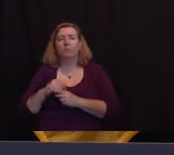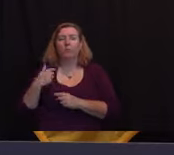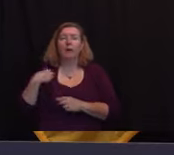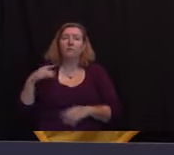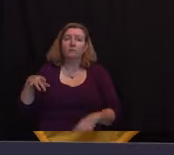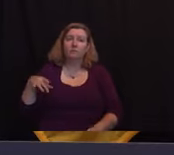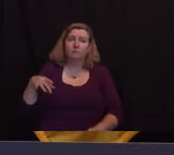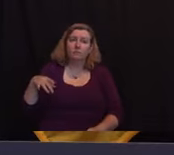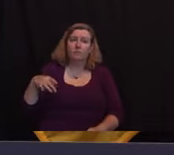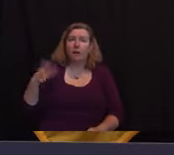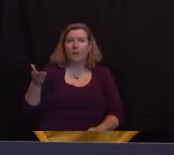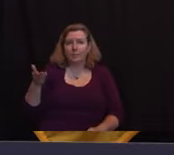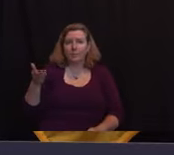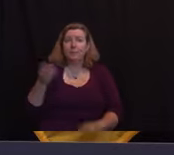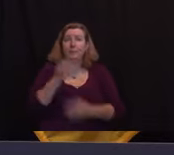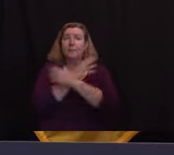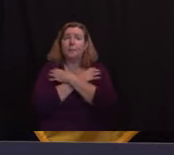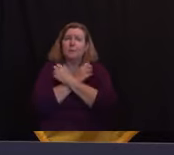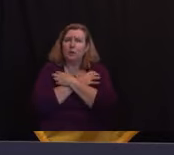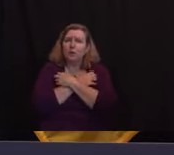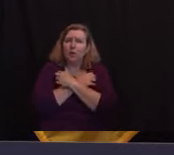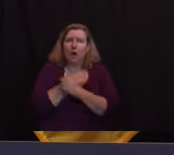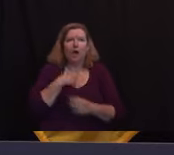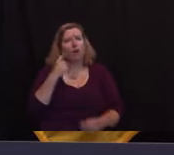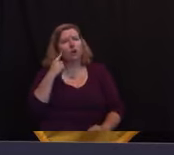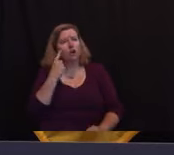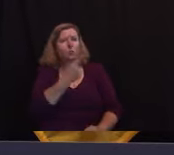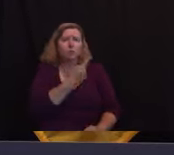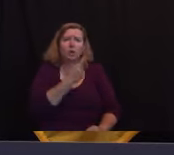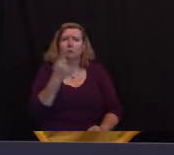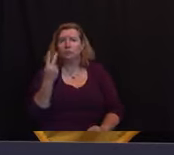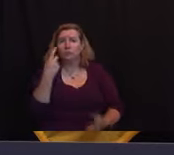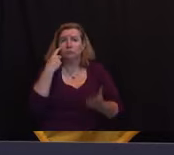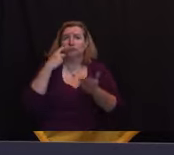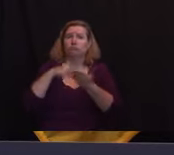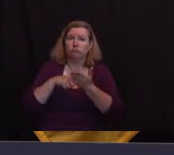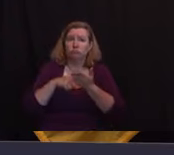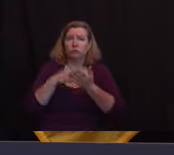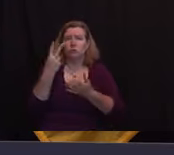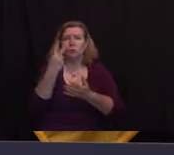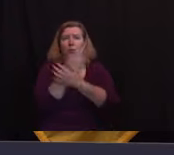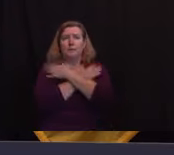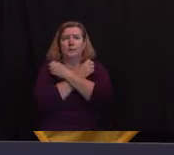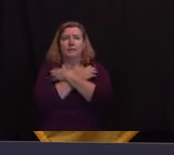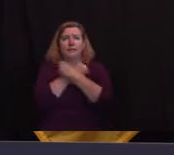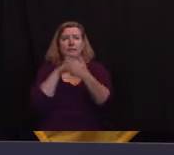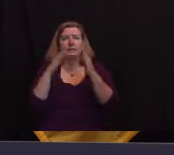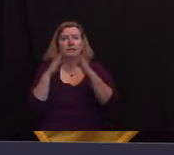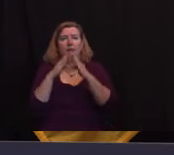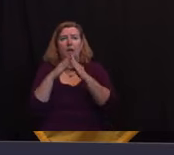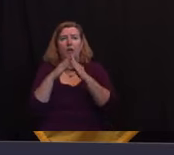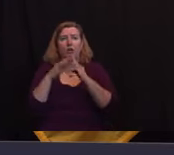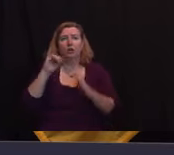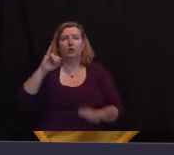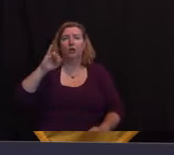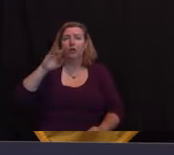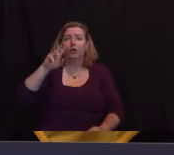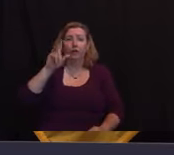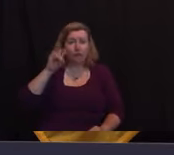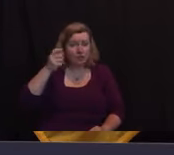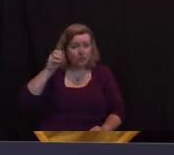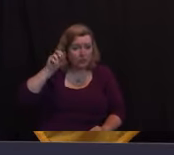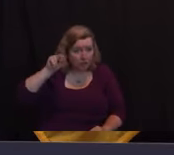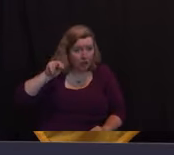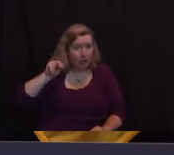was with the mayor of Irvington last week, and we had one in Irvington a couple of weeks ago in Essex County. You mentioned the